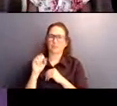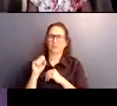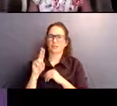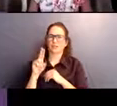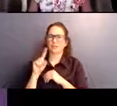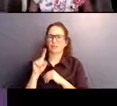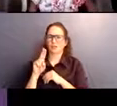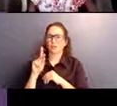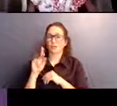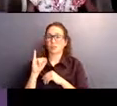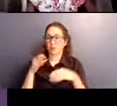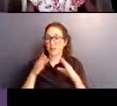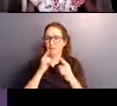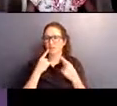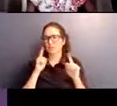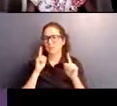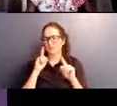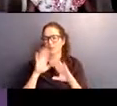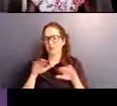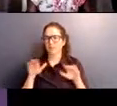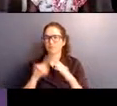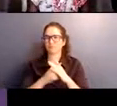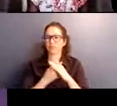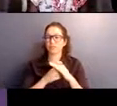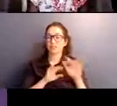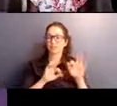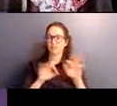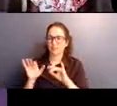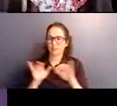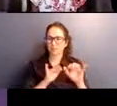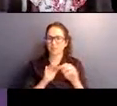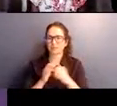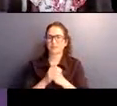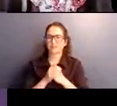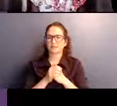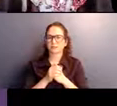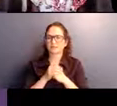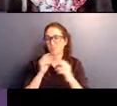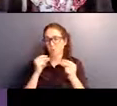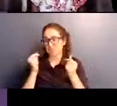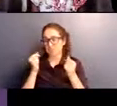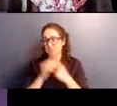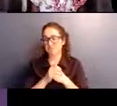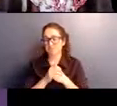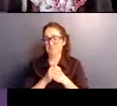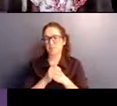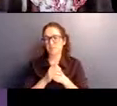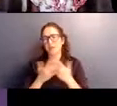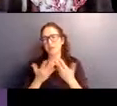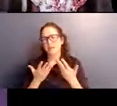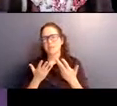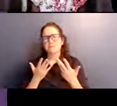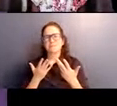for getting kids playing instruments pretty quickly. And although it